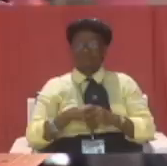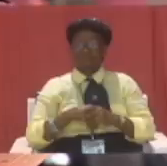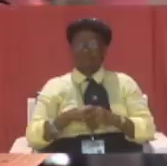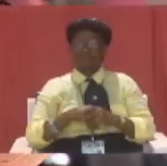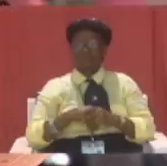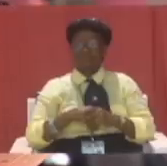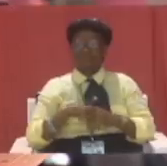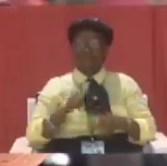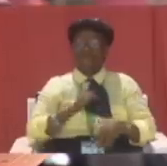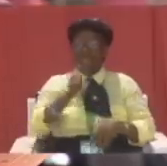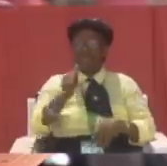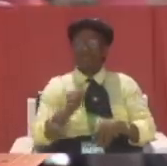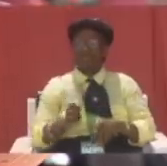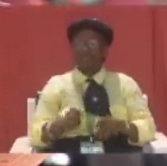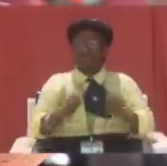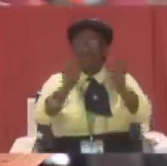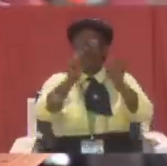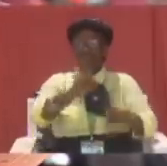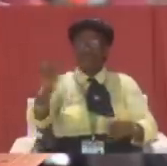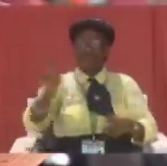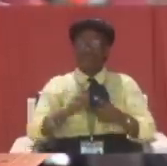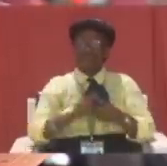I'm trying to be quick.